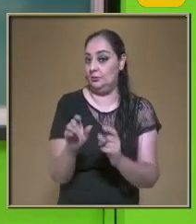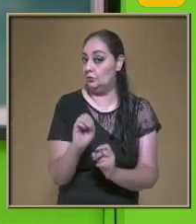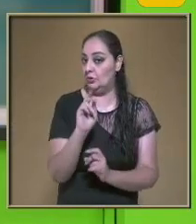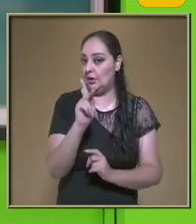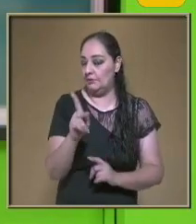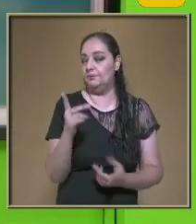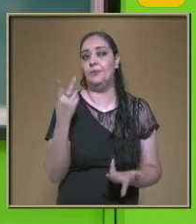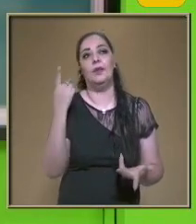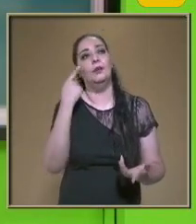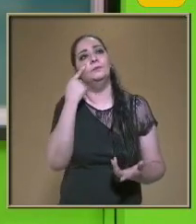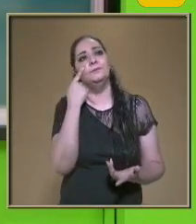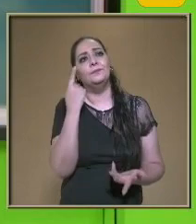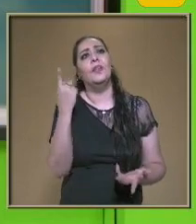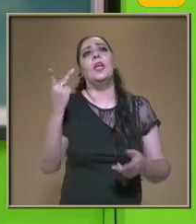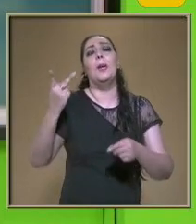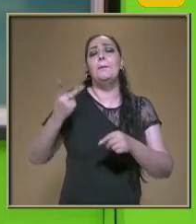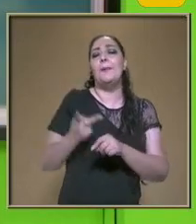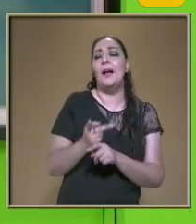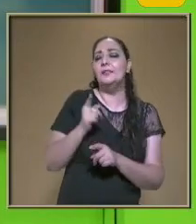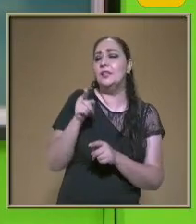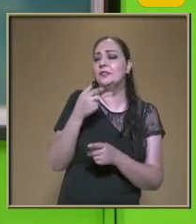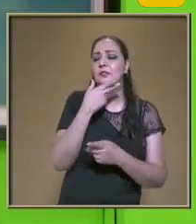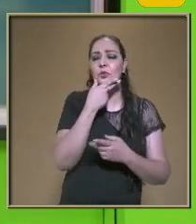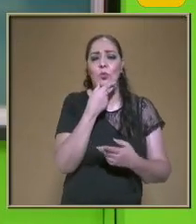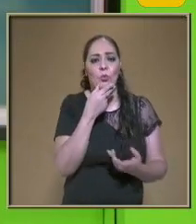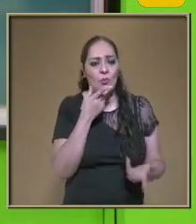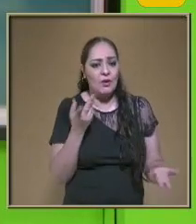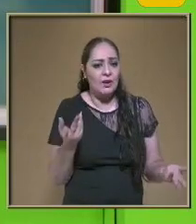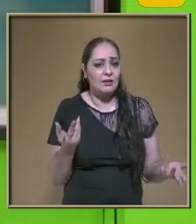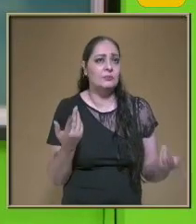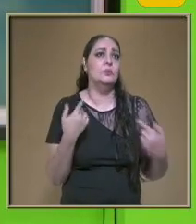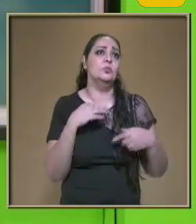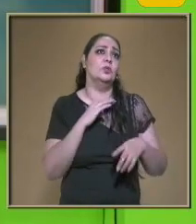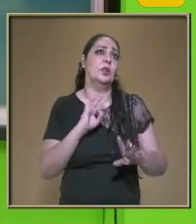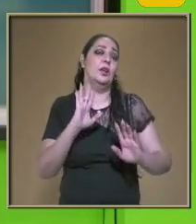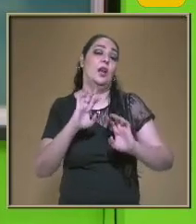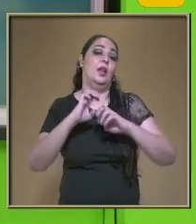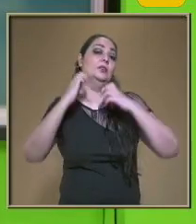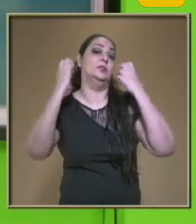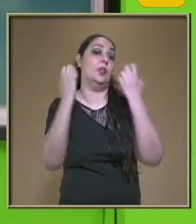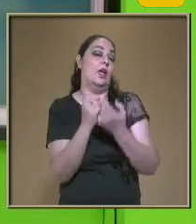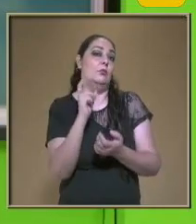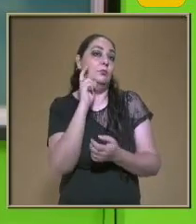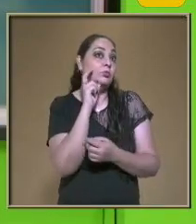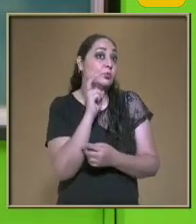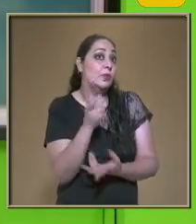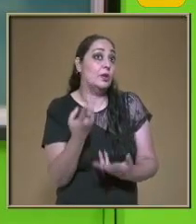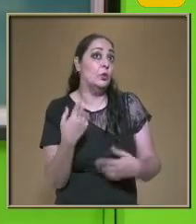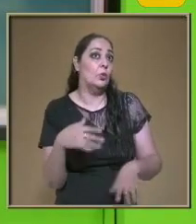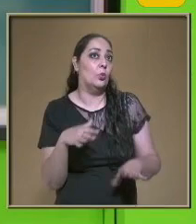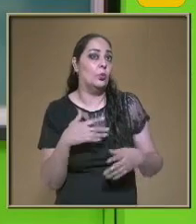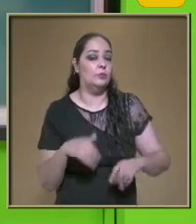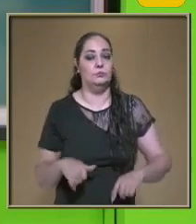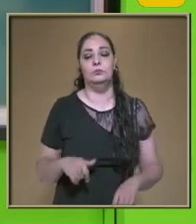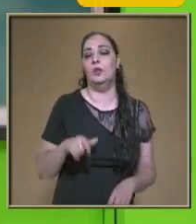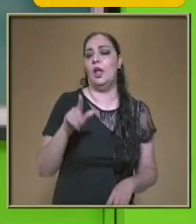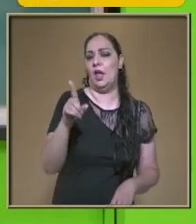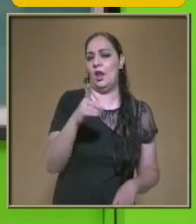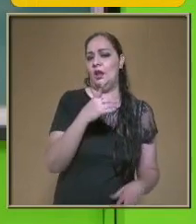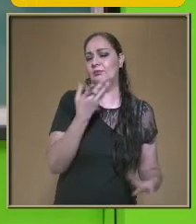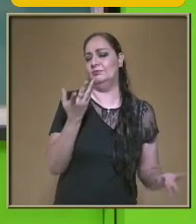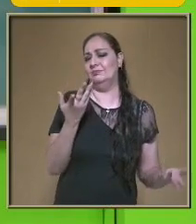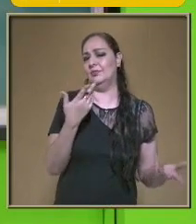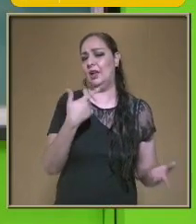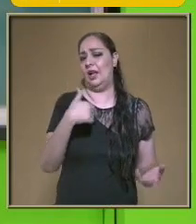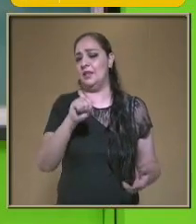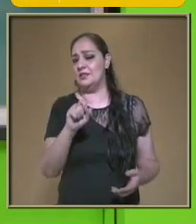Check this. What is happening with probably our father in the stadium? Well, has to,